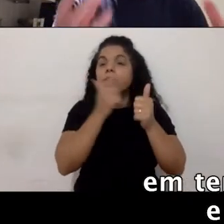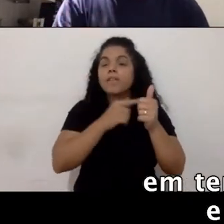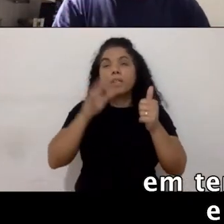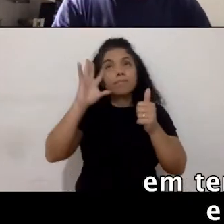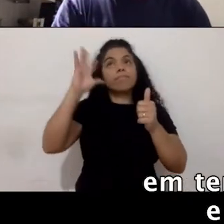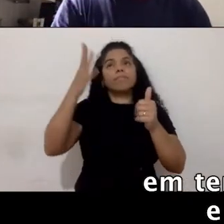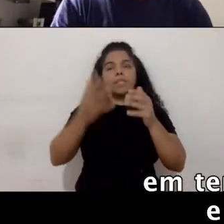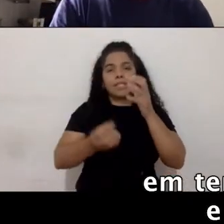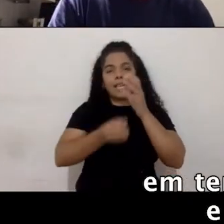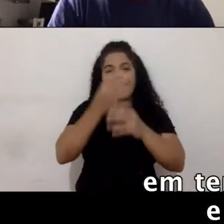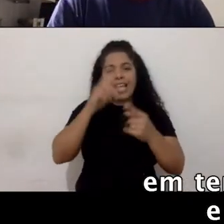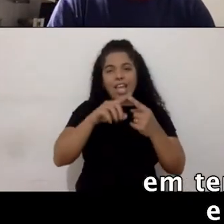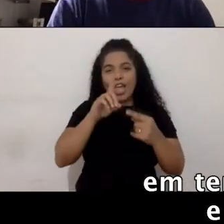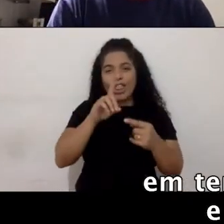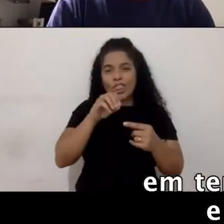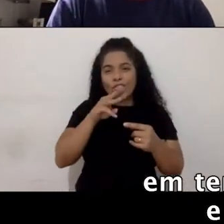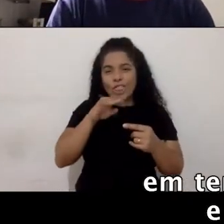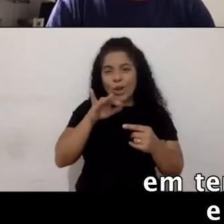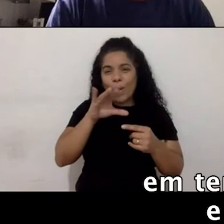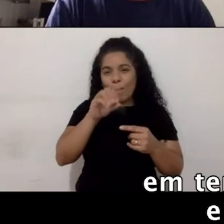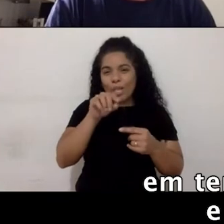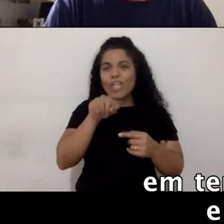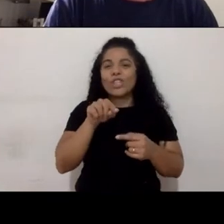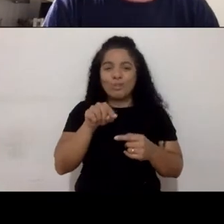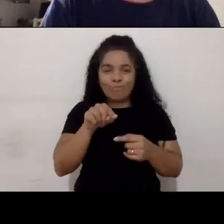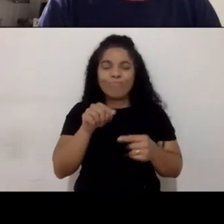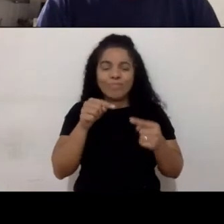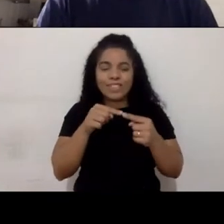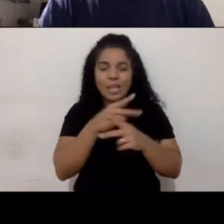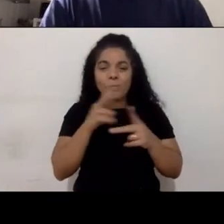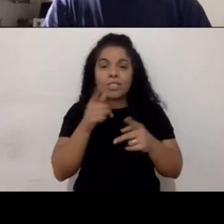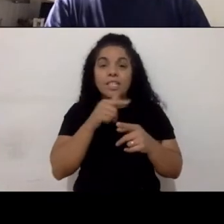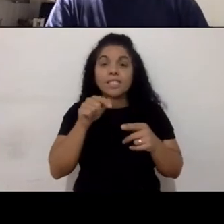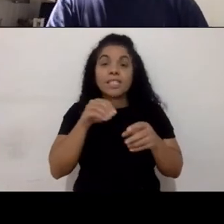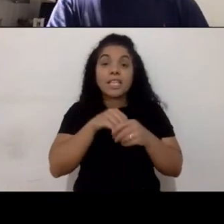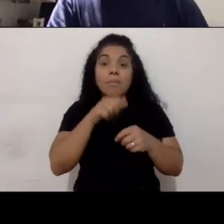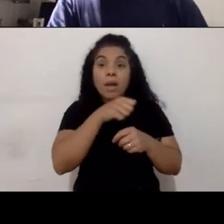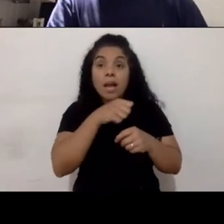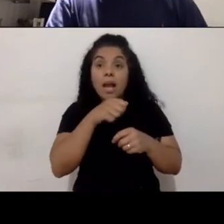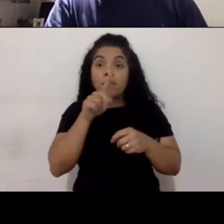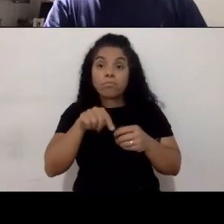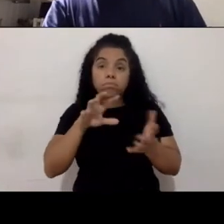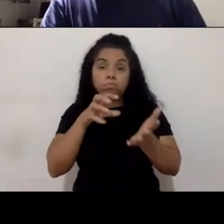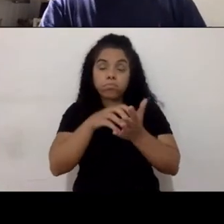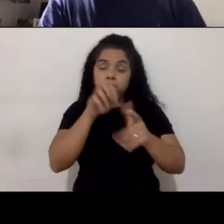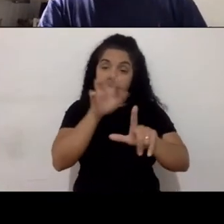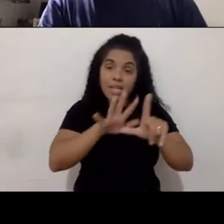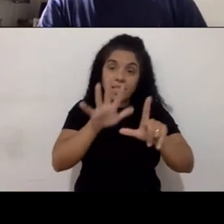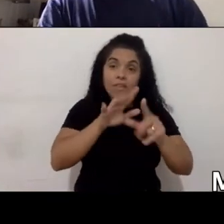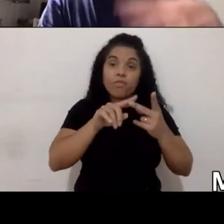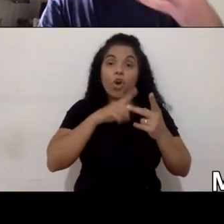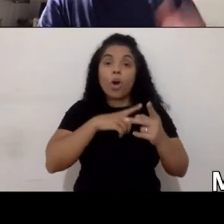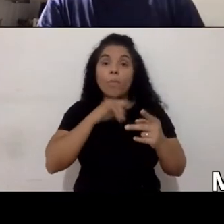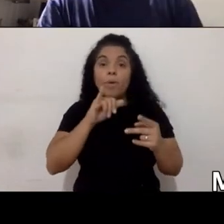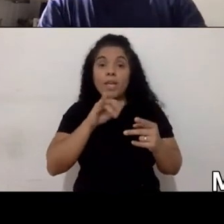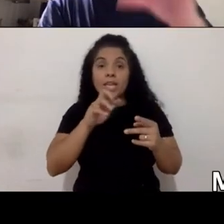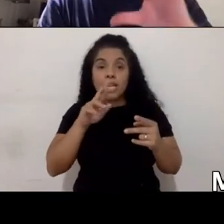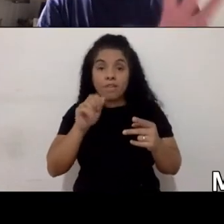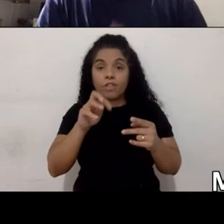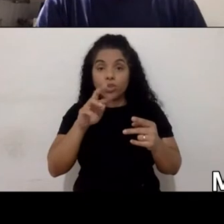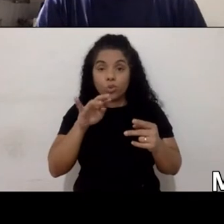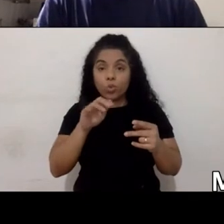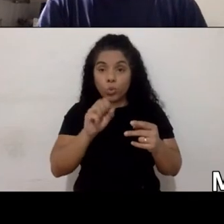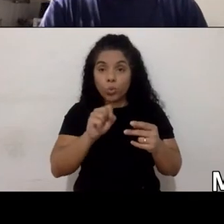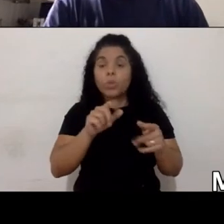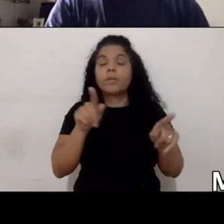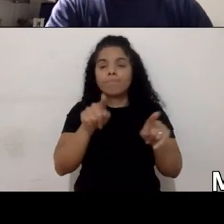our platform domain and our infrastructure domain. And this also, to touch again on Conway's law, there's so many things that Rebecca